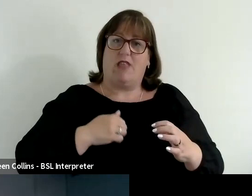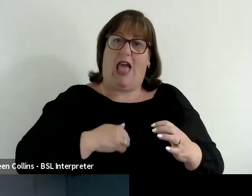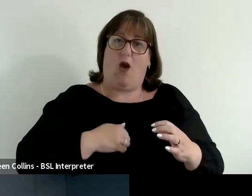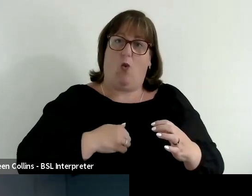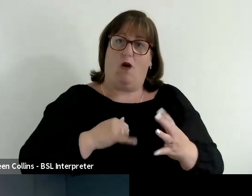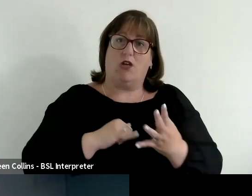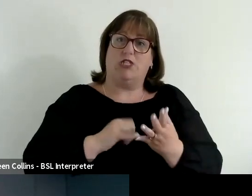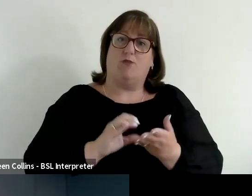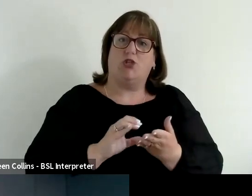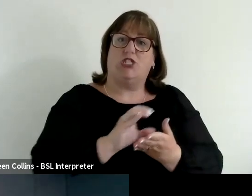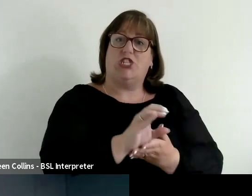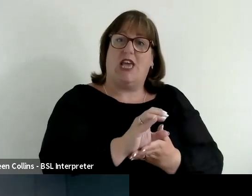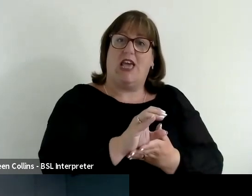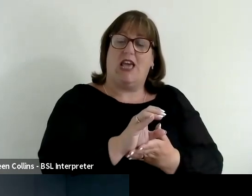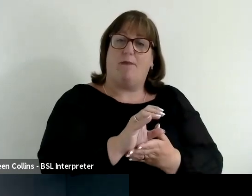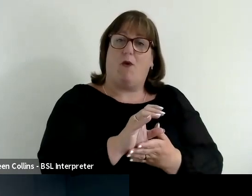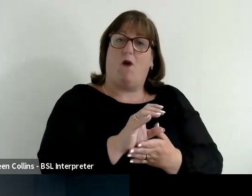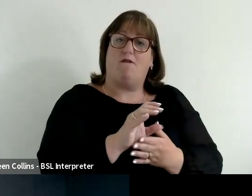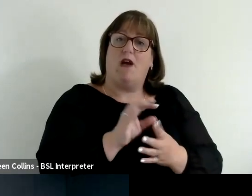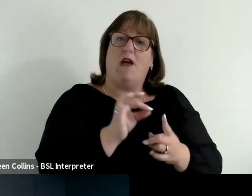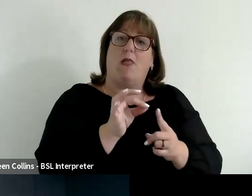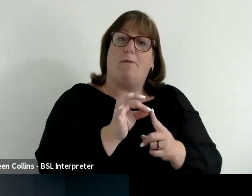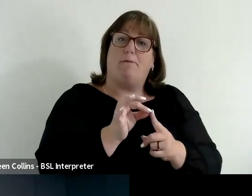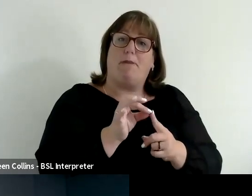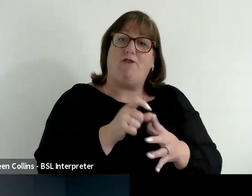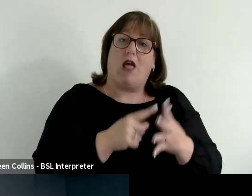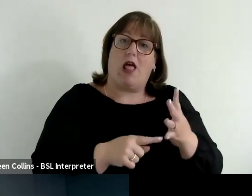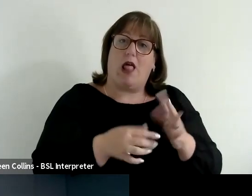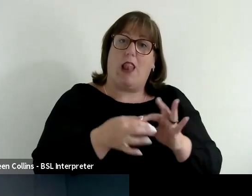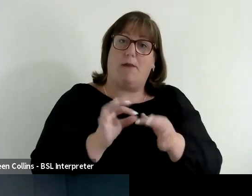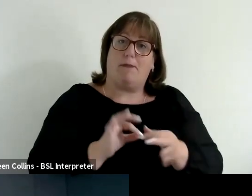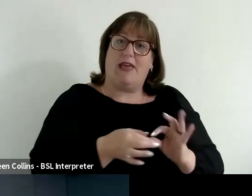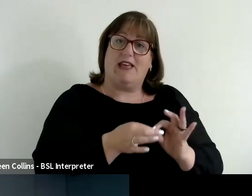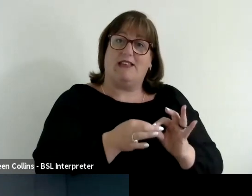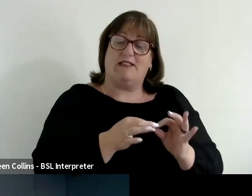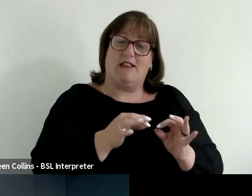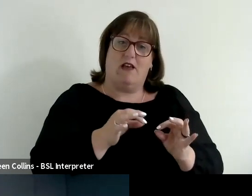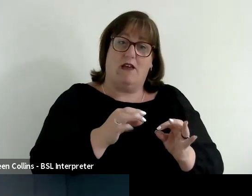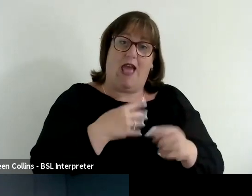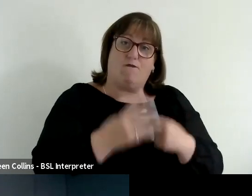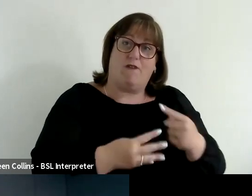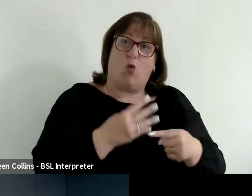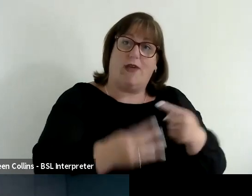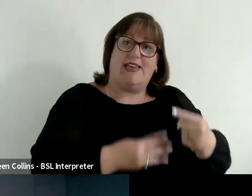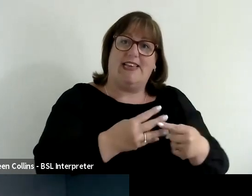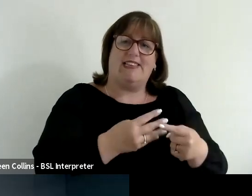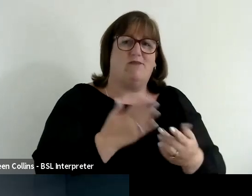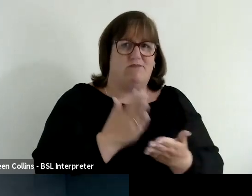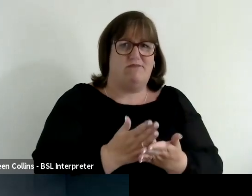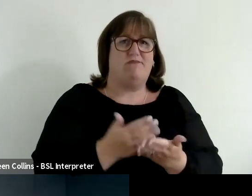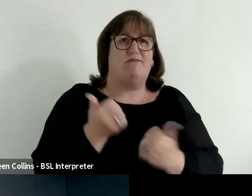content every 4 years. It's something we're super proud of. And I think since we've been broadcasting